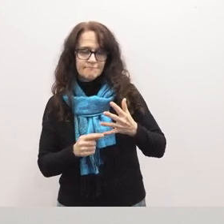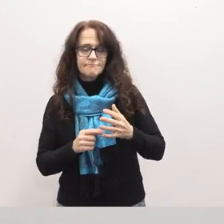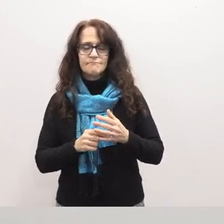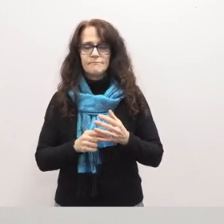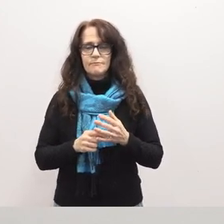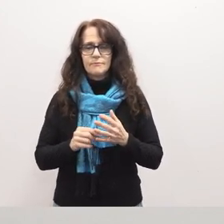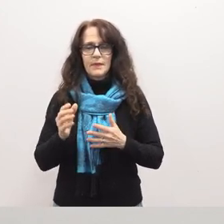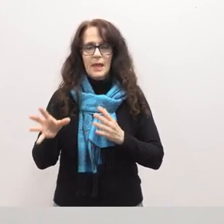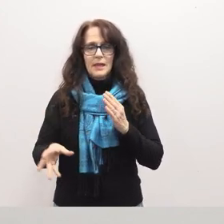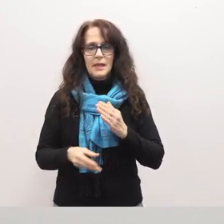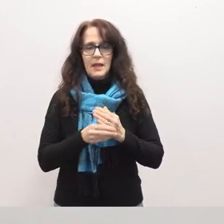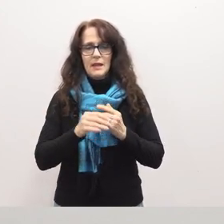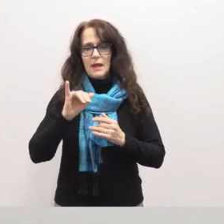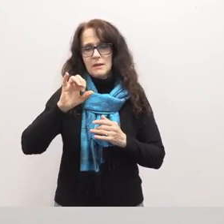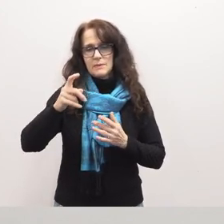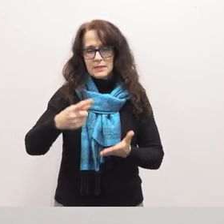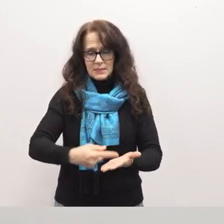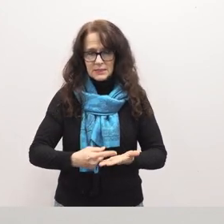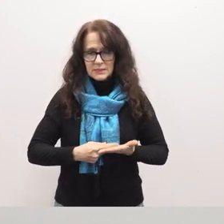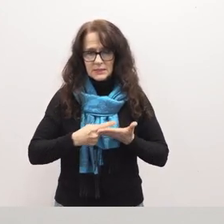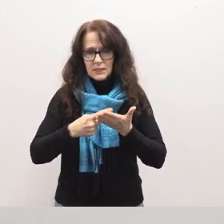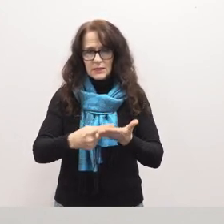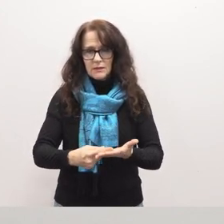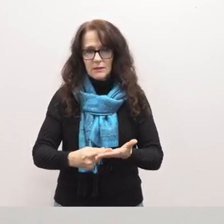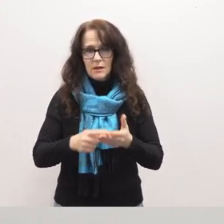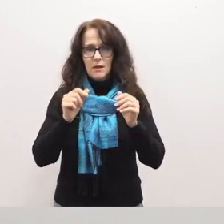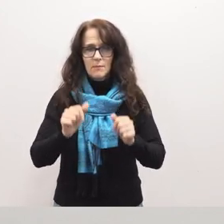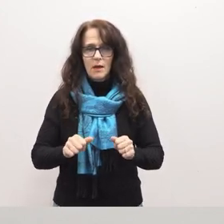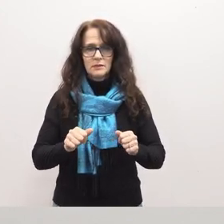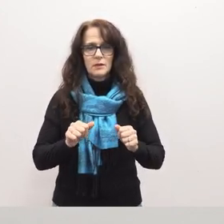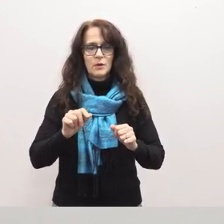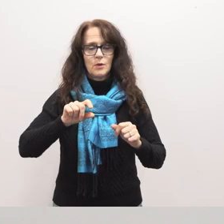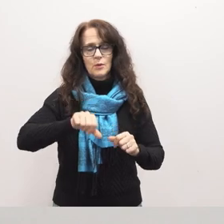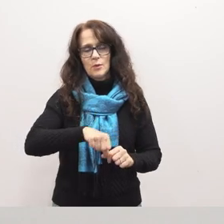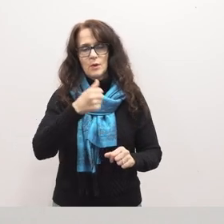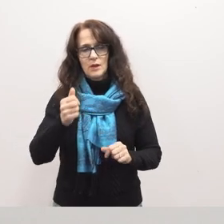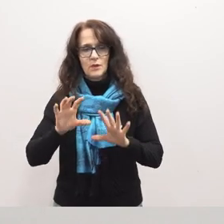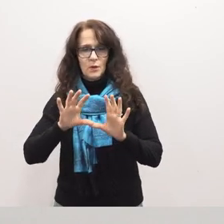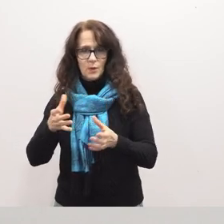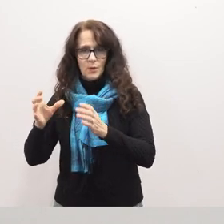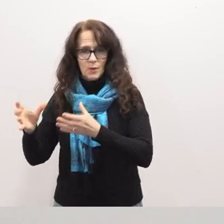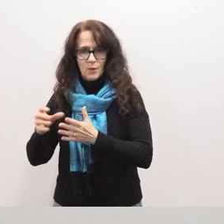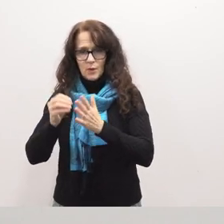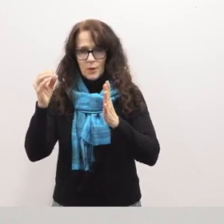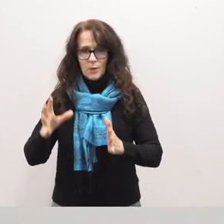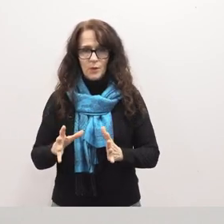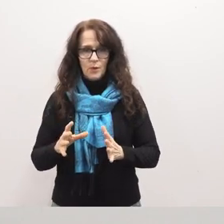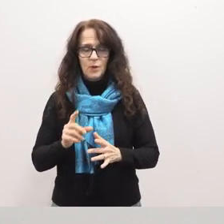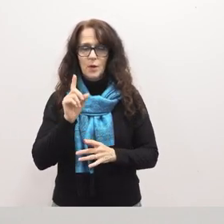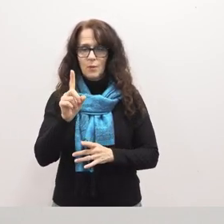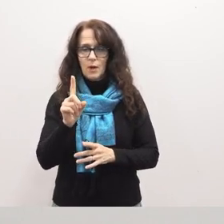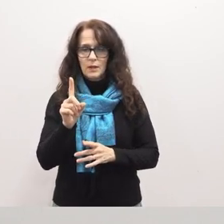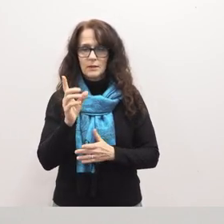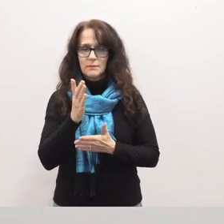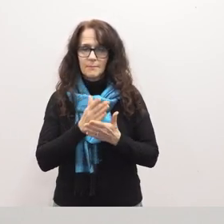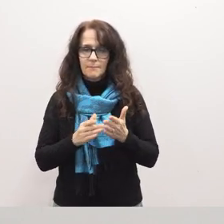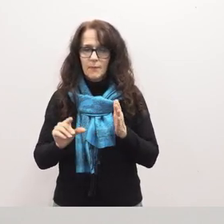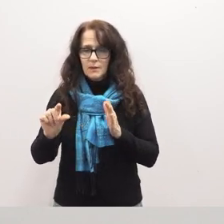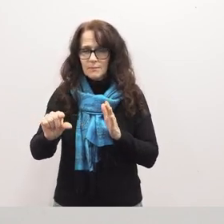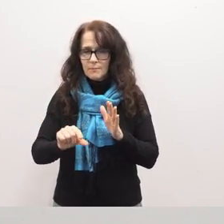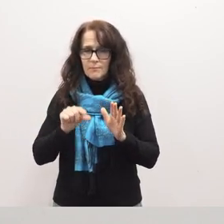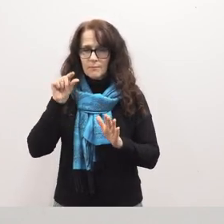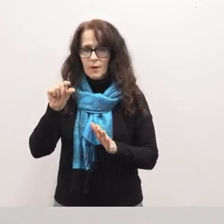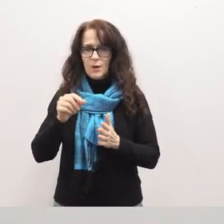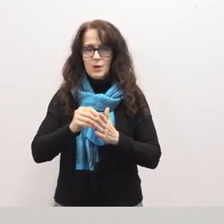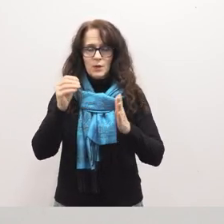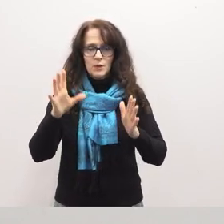an IEP discussion for potential reclassification of students. There is one caveat to this pathway. It does look at students